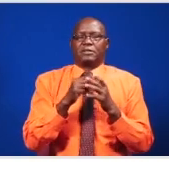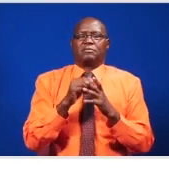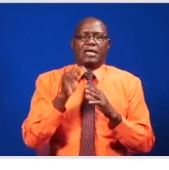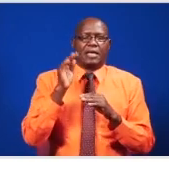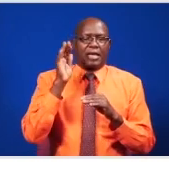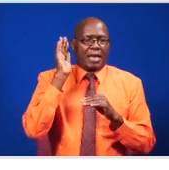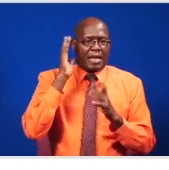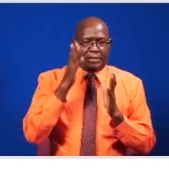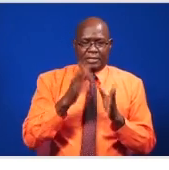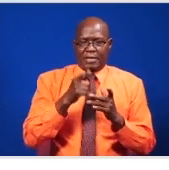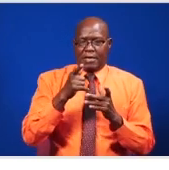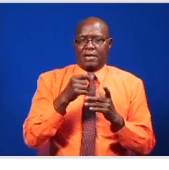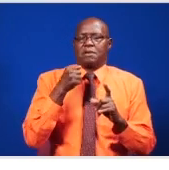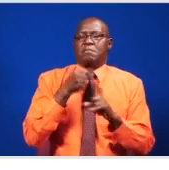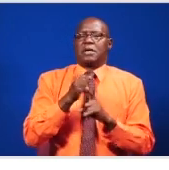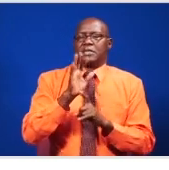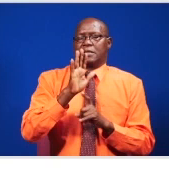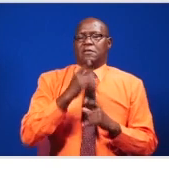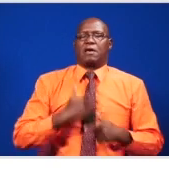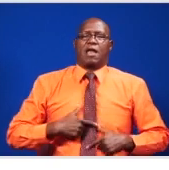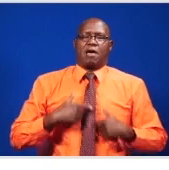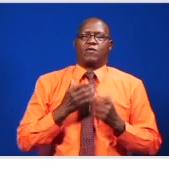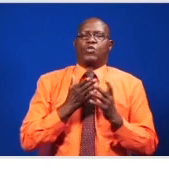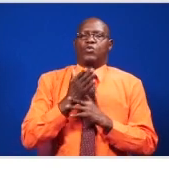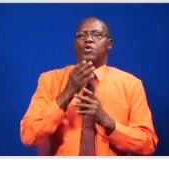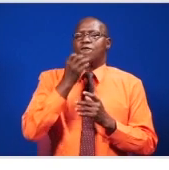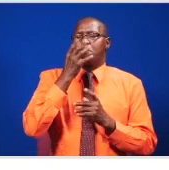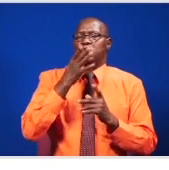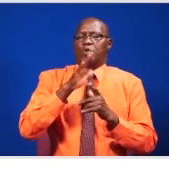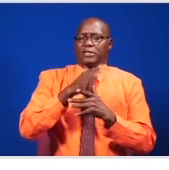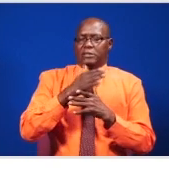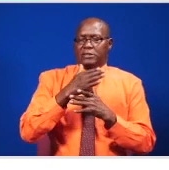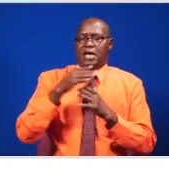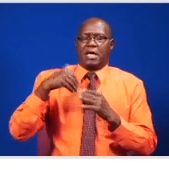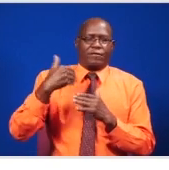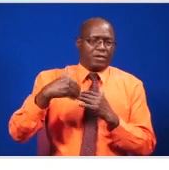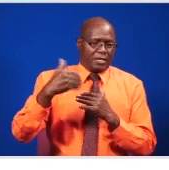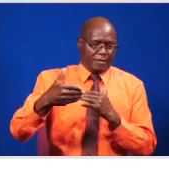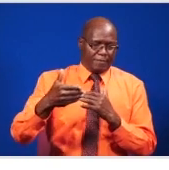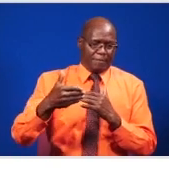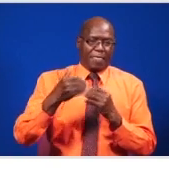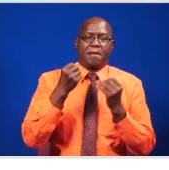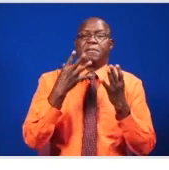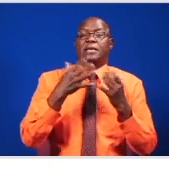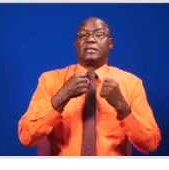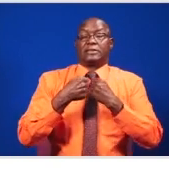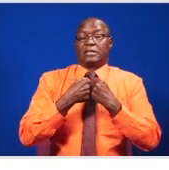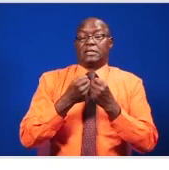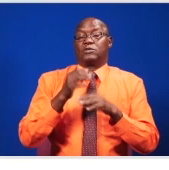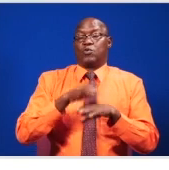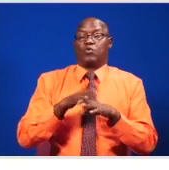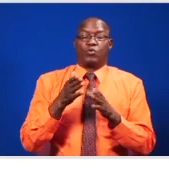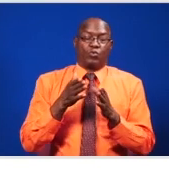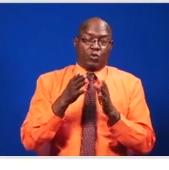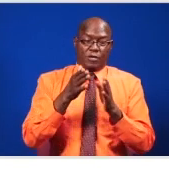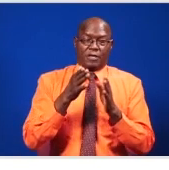impacting his life or her life through the content that I share on a daily basis. Yes, and there are many, many challenges along the way, especially when we were